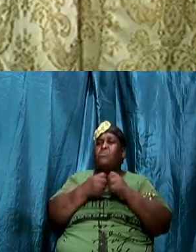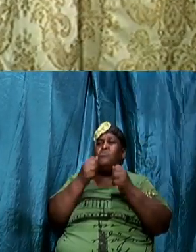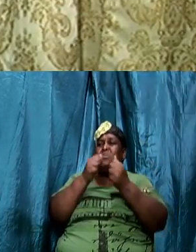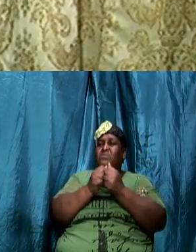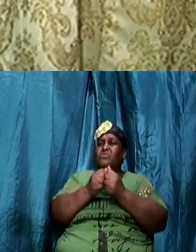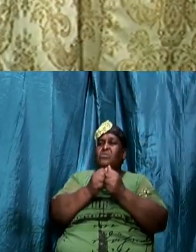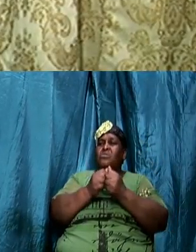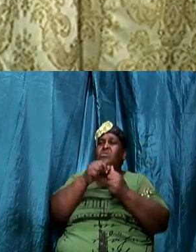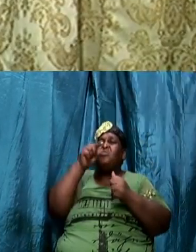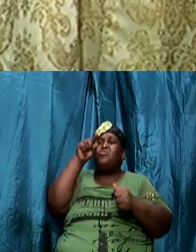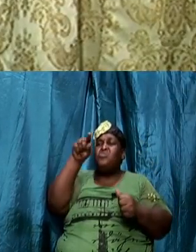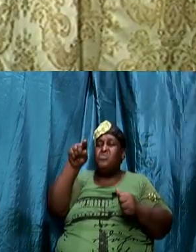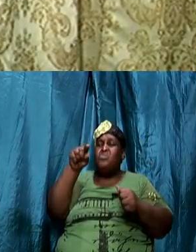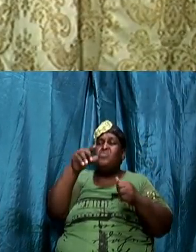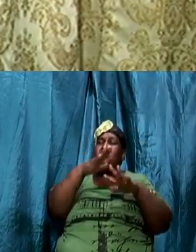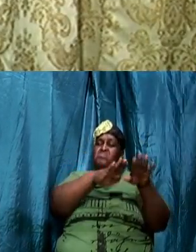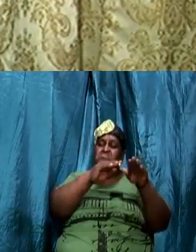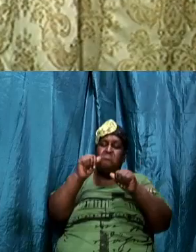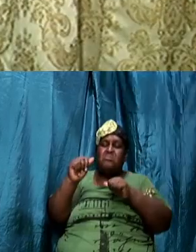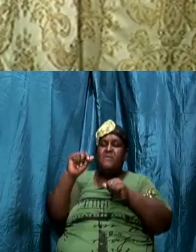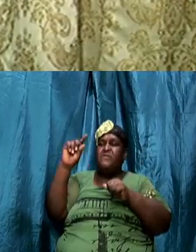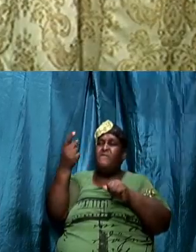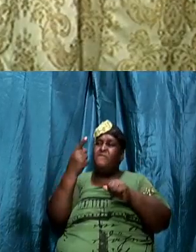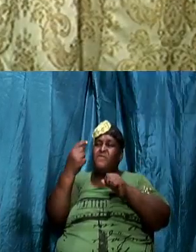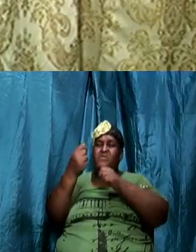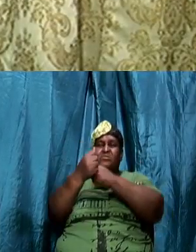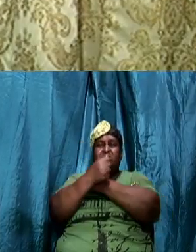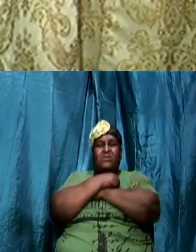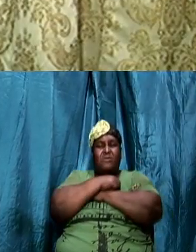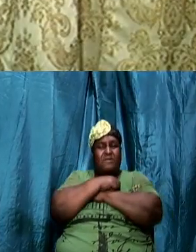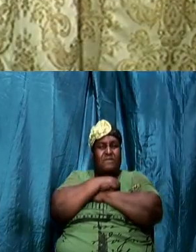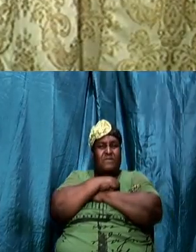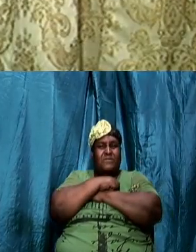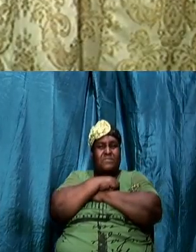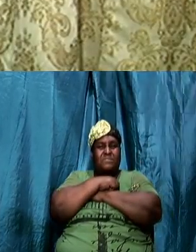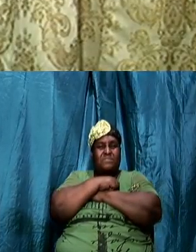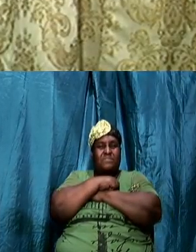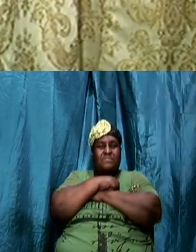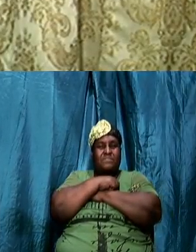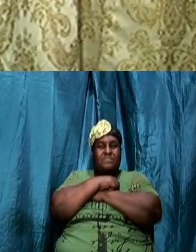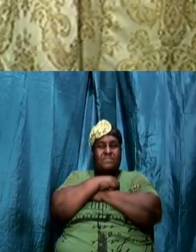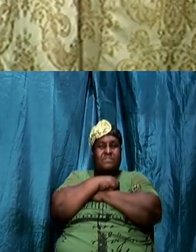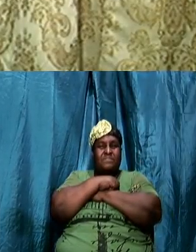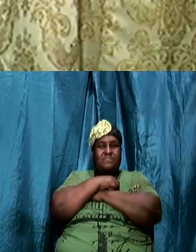love. Yes? You have left. Watch this.